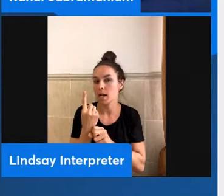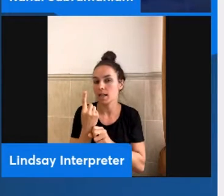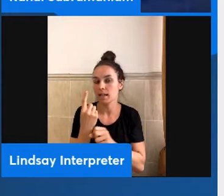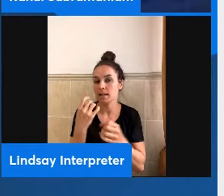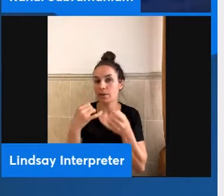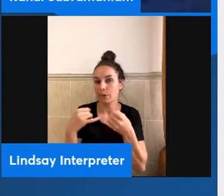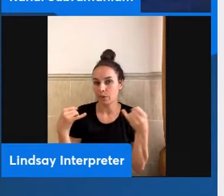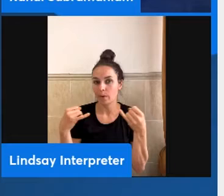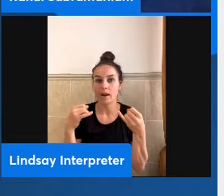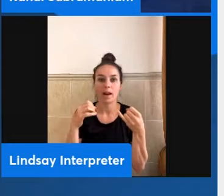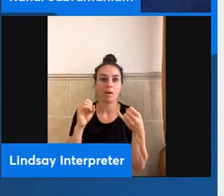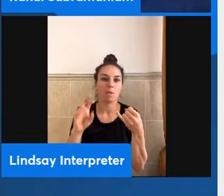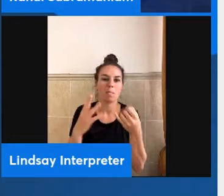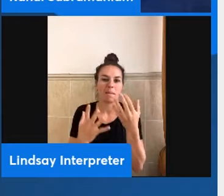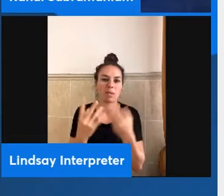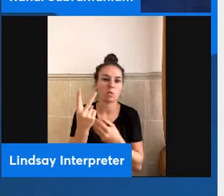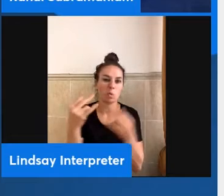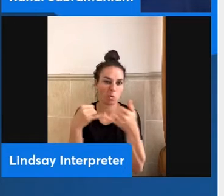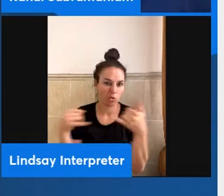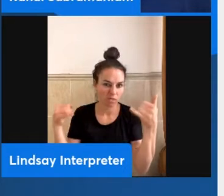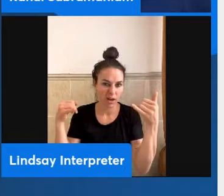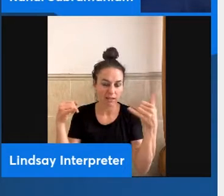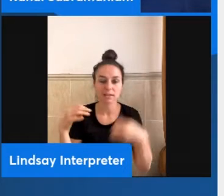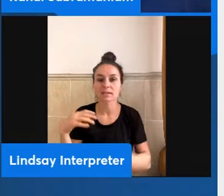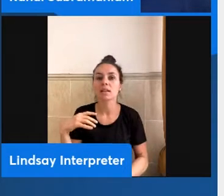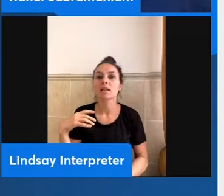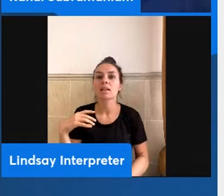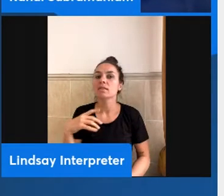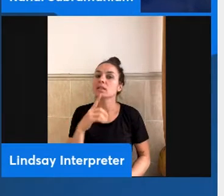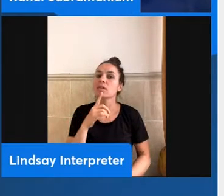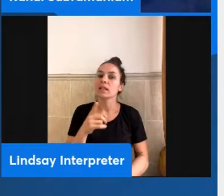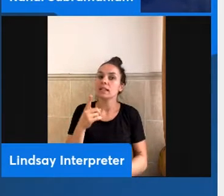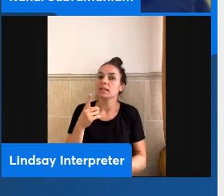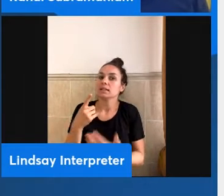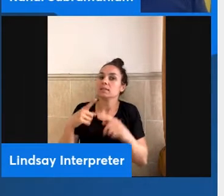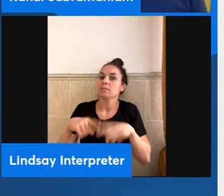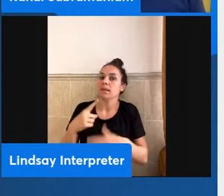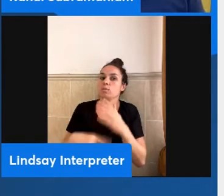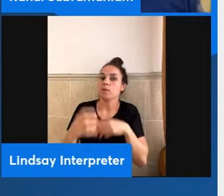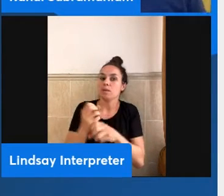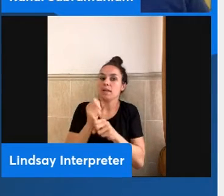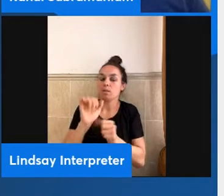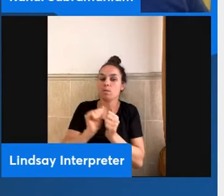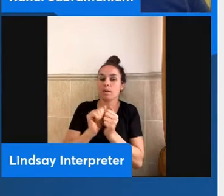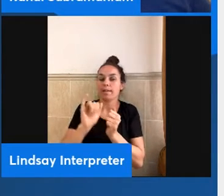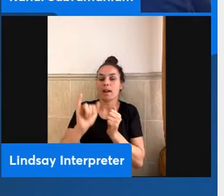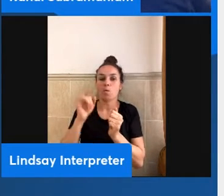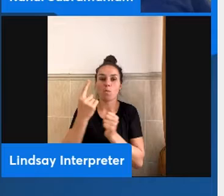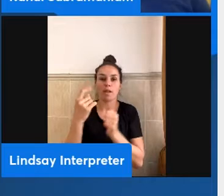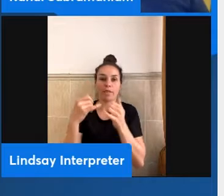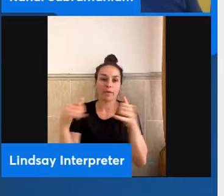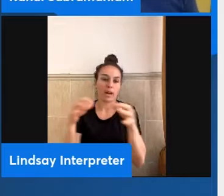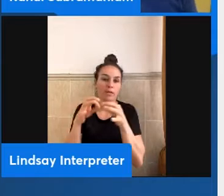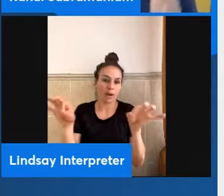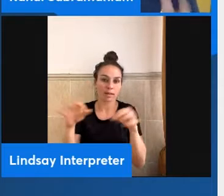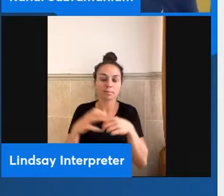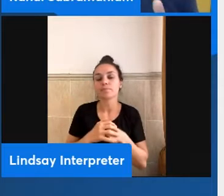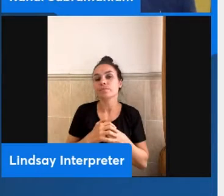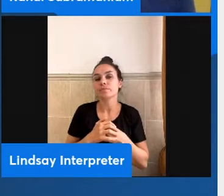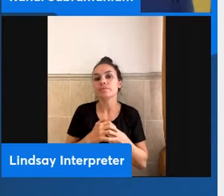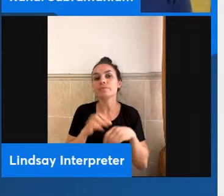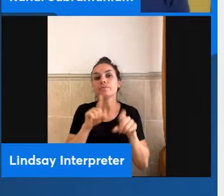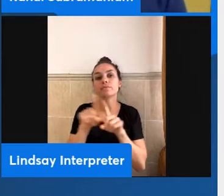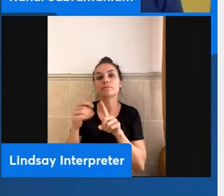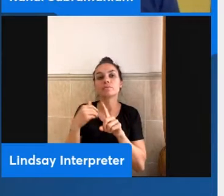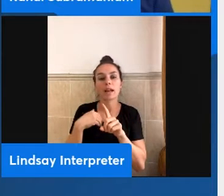are running on that core on x86. So it is whatever you get on that 1 thread. You also have the overheads of managing the